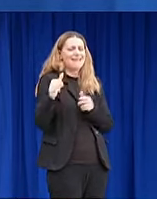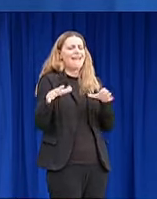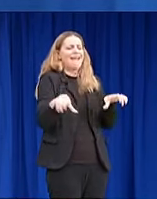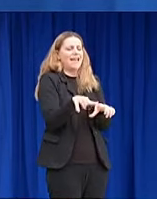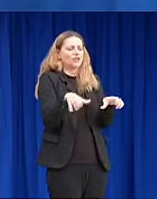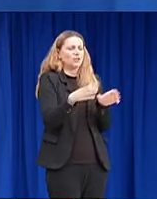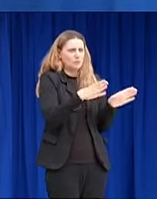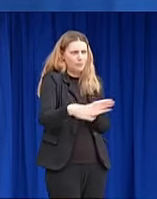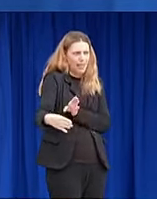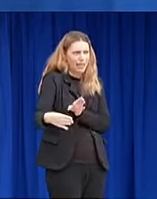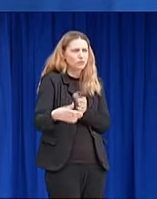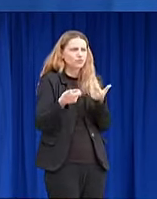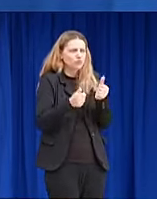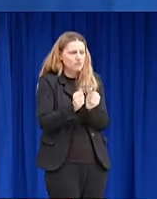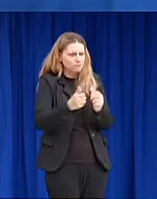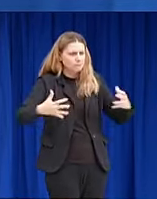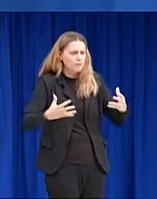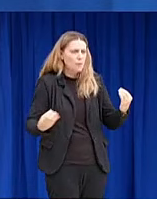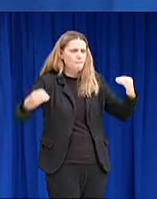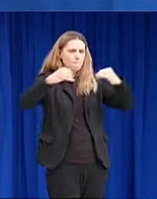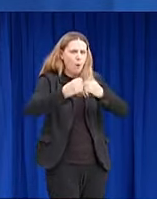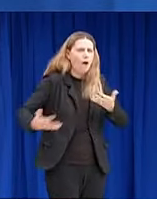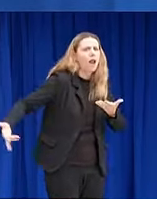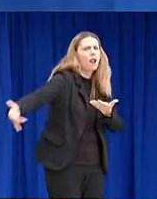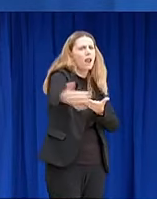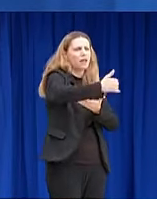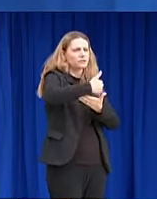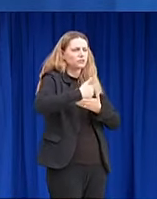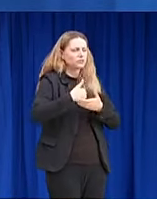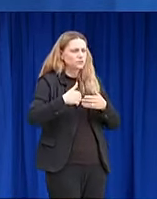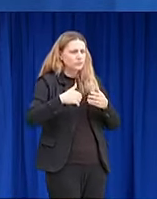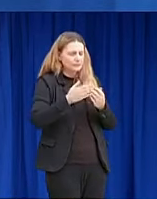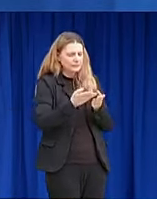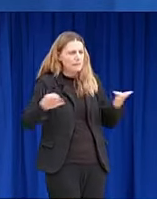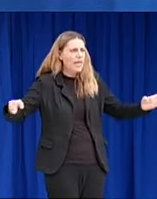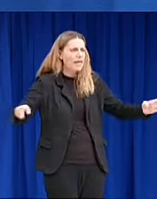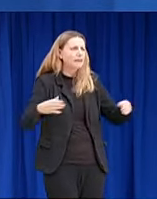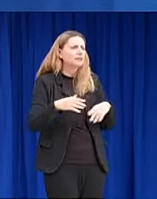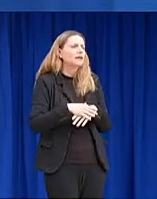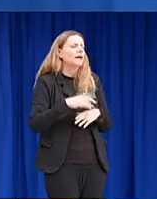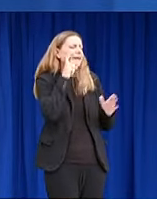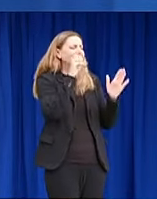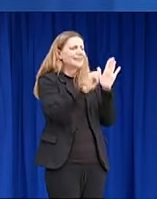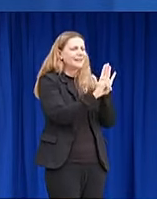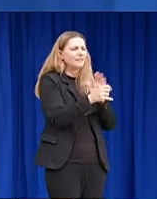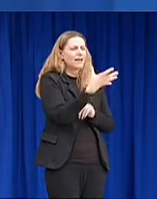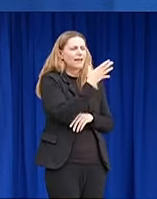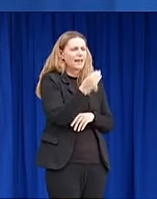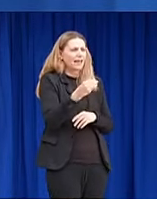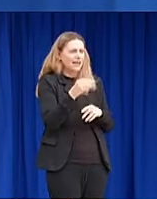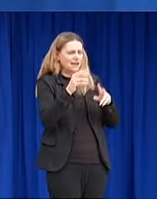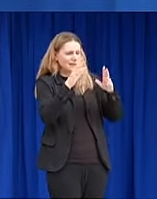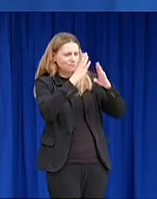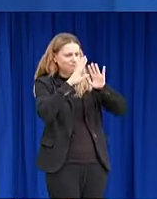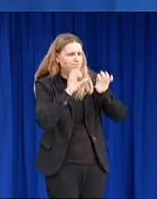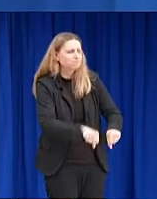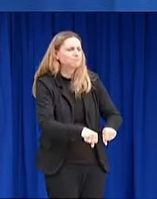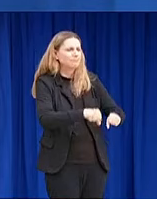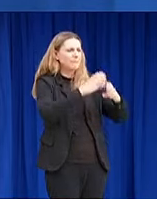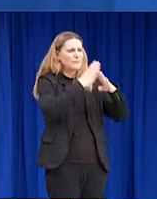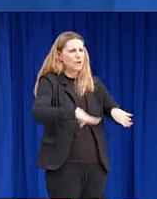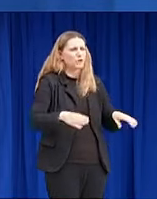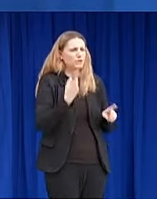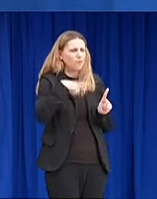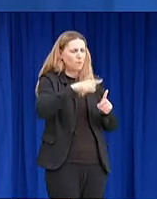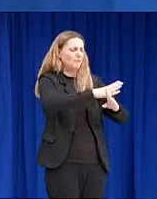collection and analysis of these data to identify and address barriers to the LGBT service in the DoD. These data